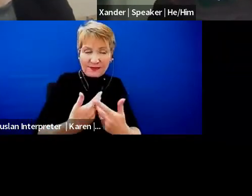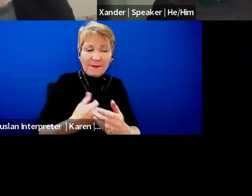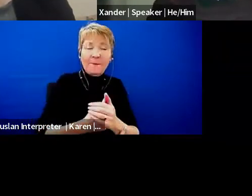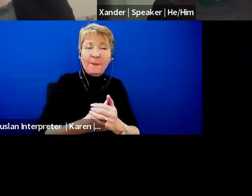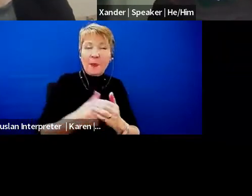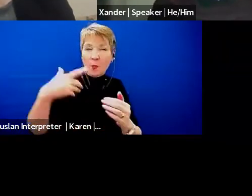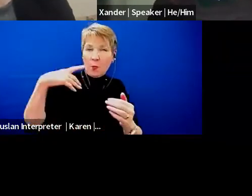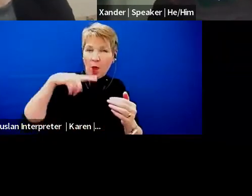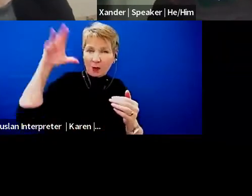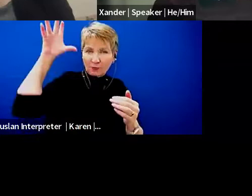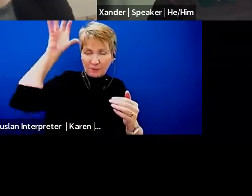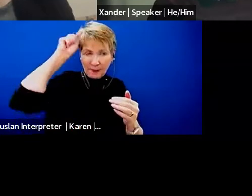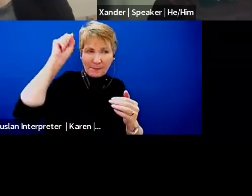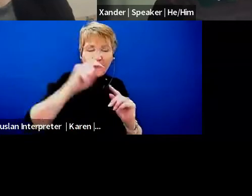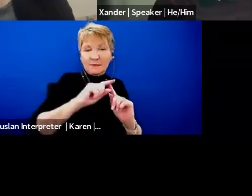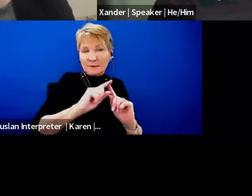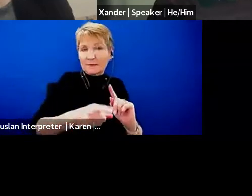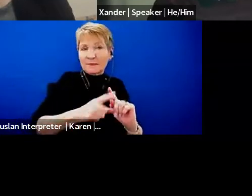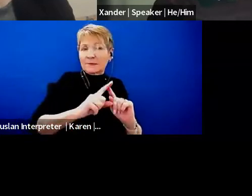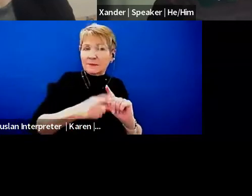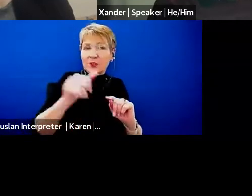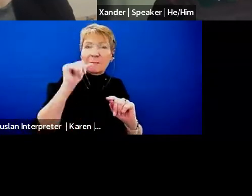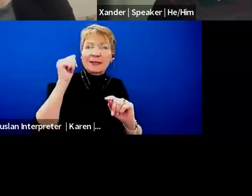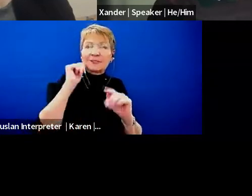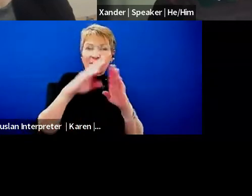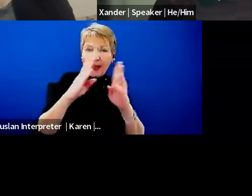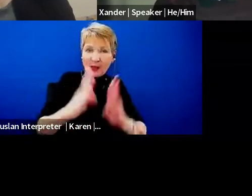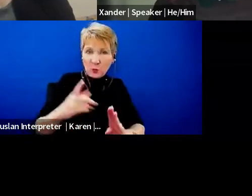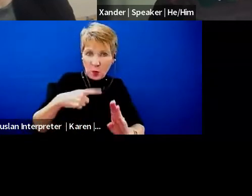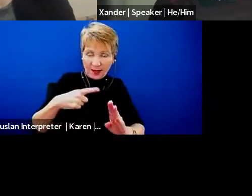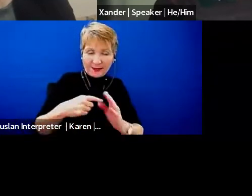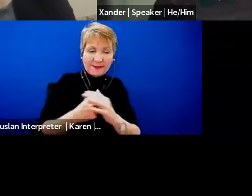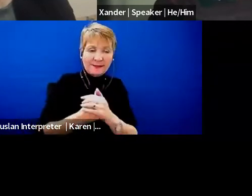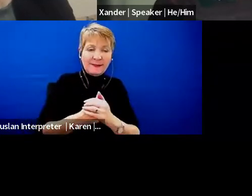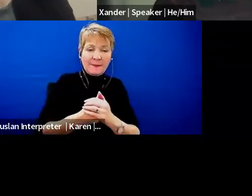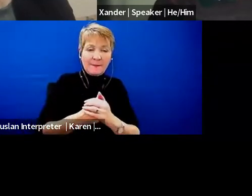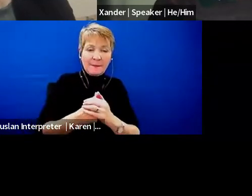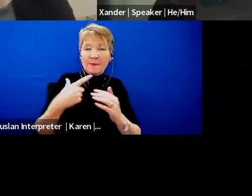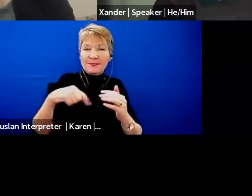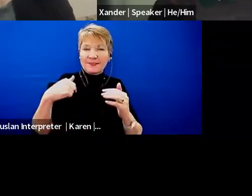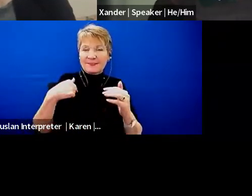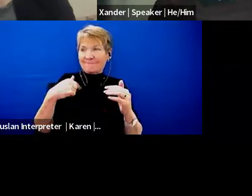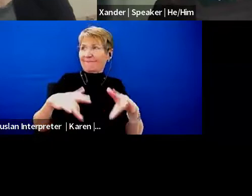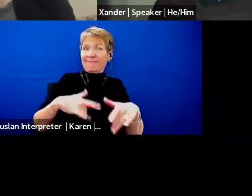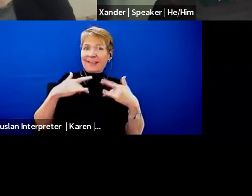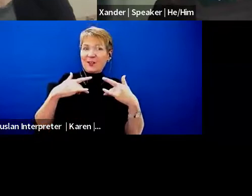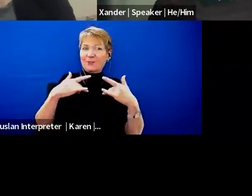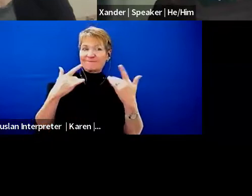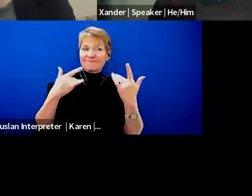remember these memories is because it's one of the very few times my disability, I guess, in a way disappeared.